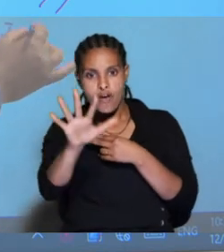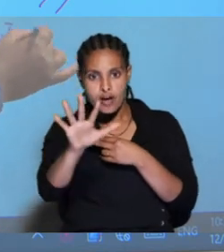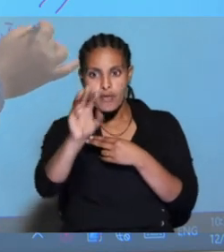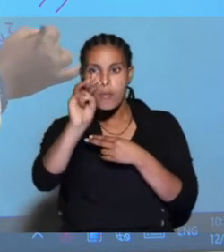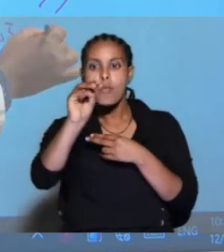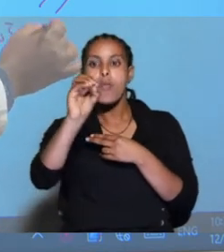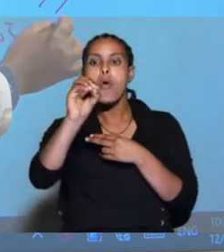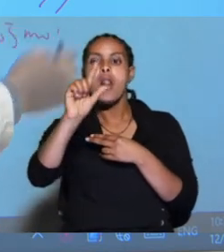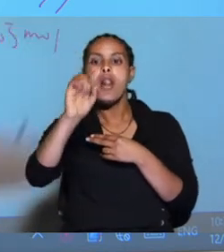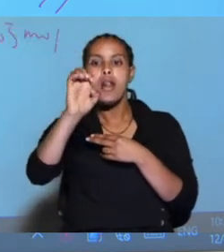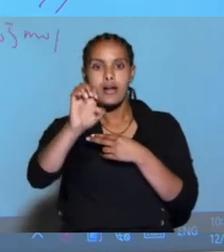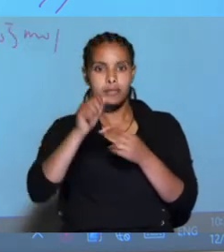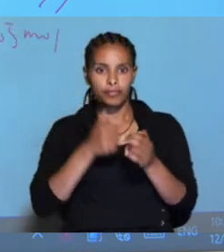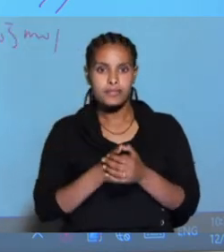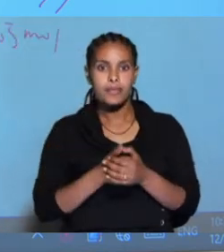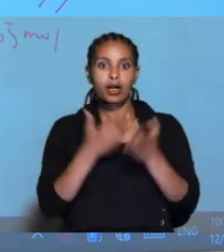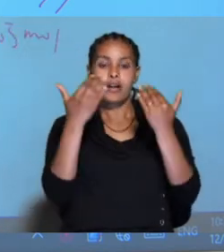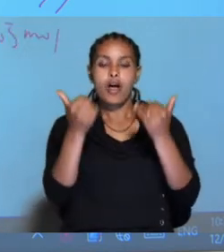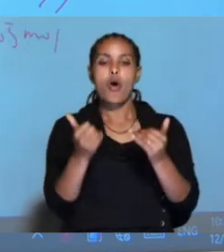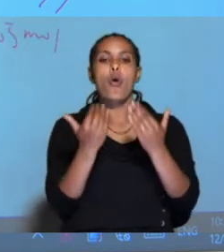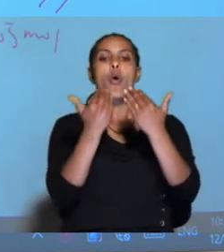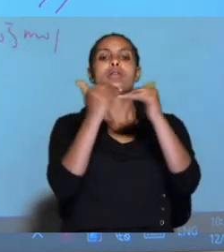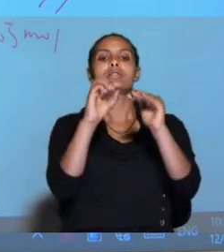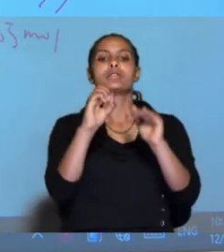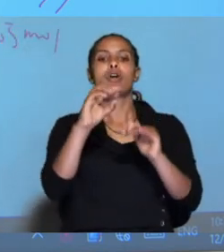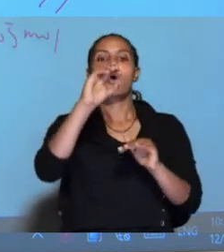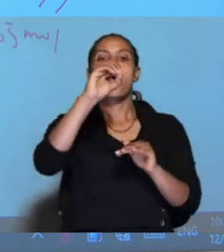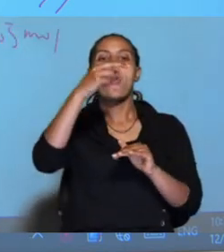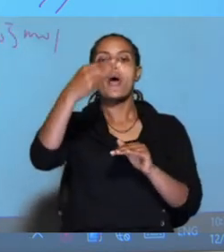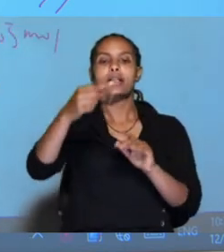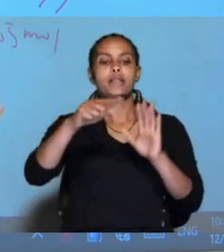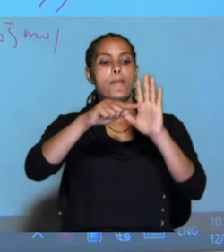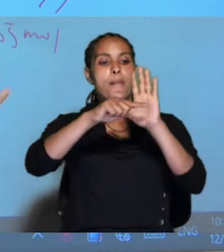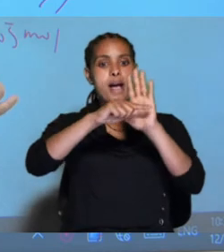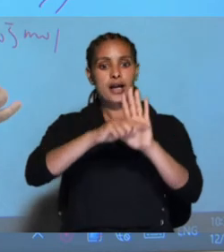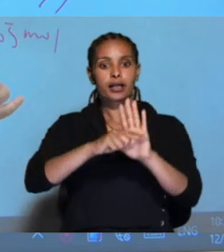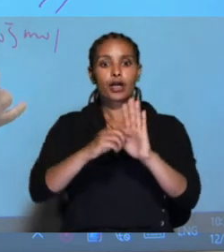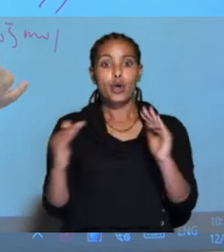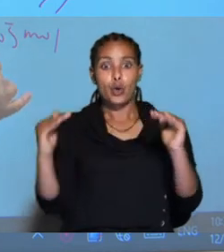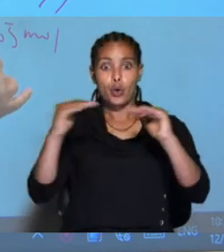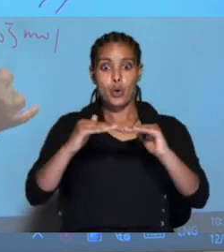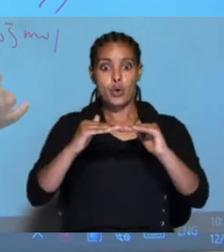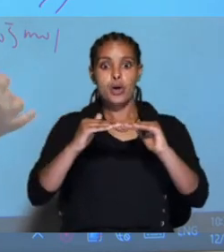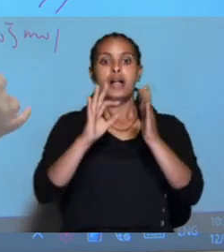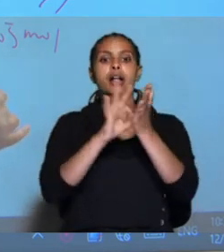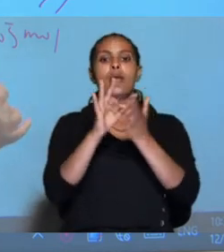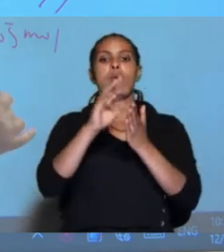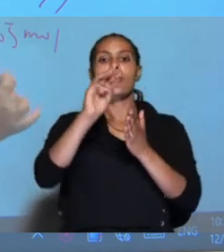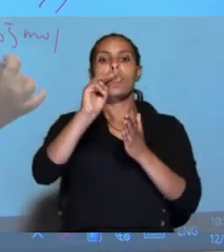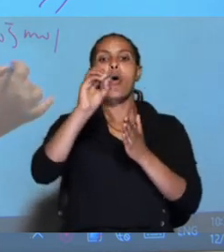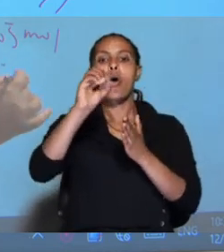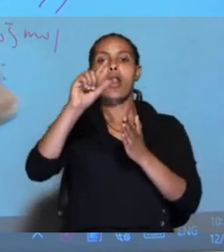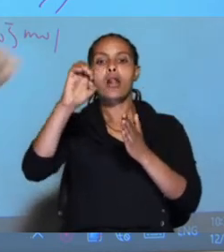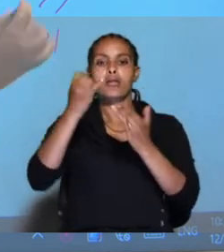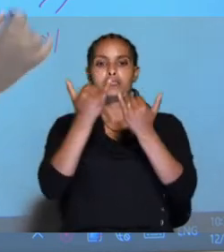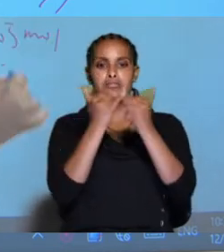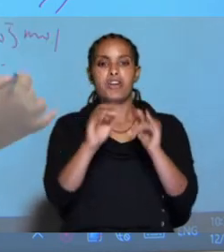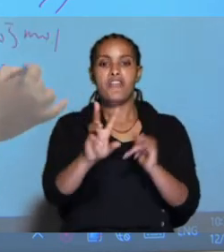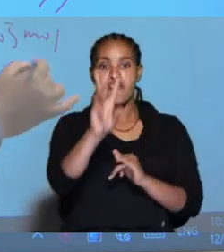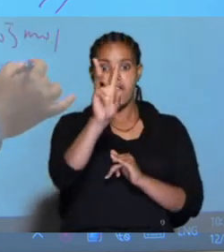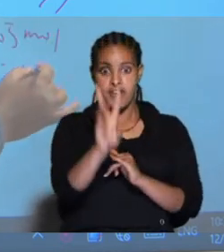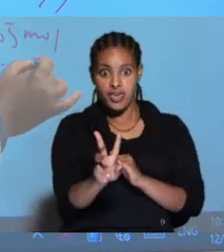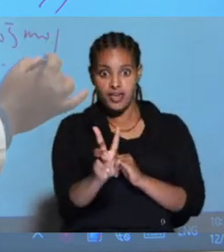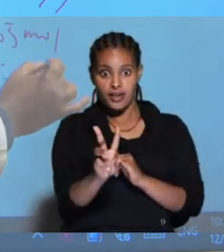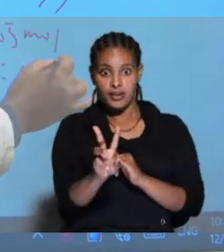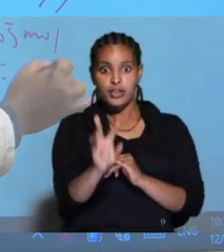0.005 mole. Now concentration of OH- equal number of mole divided by V. Number of mole